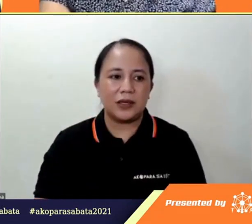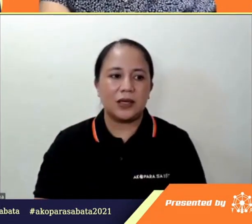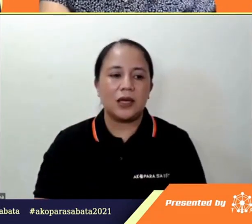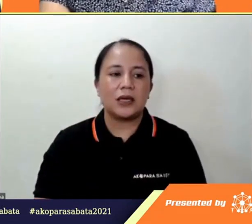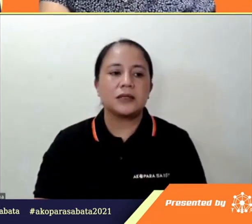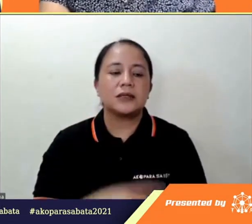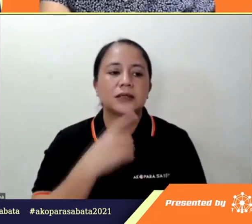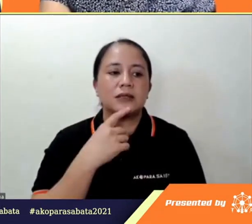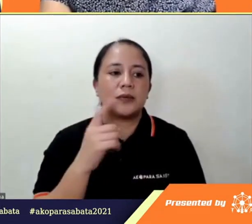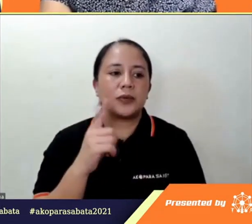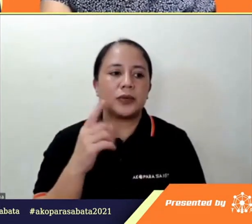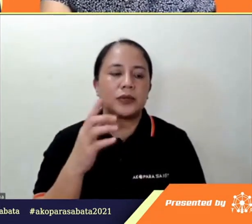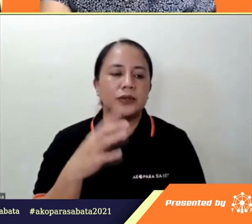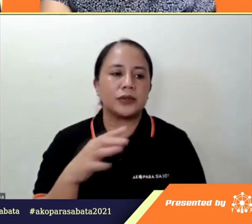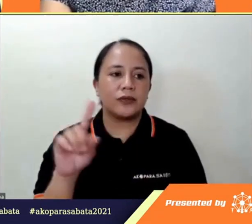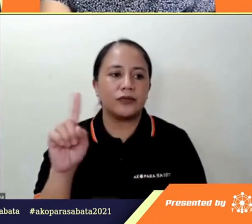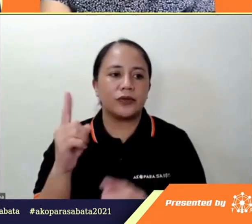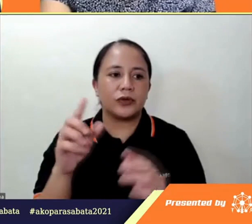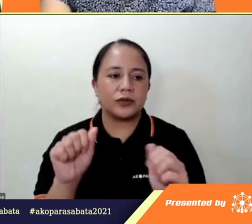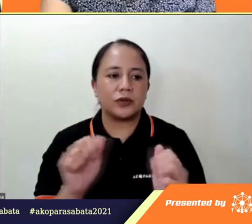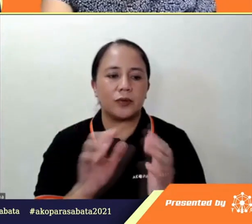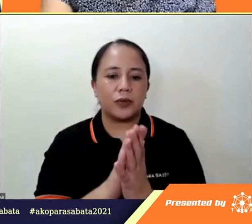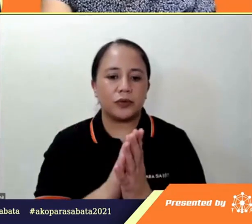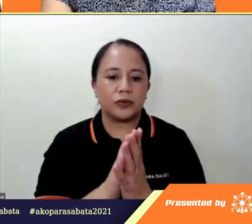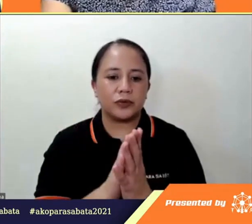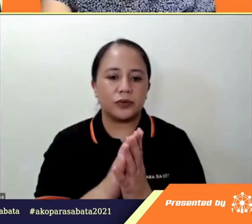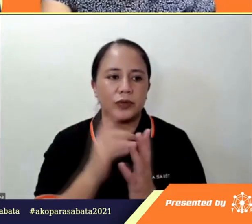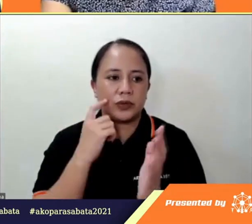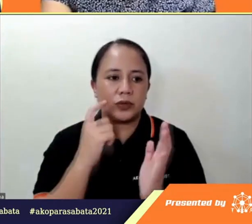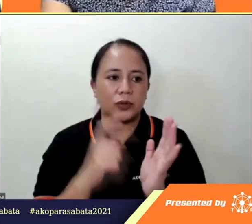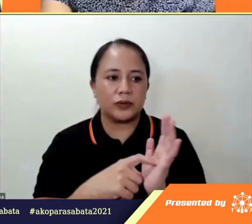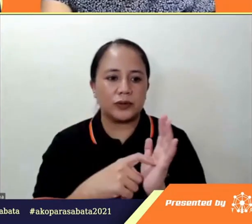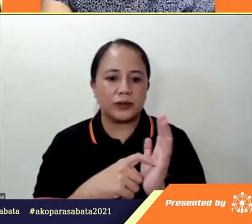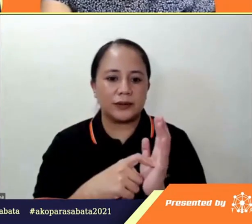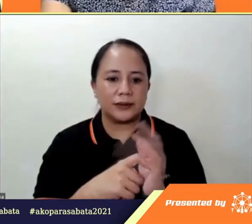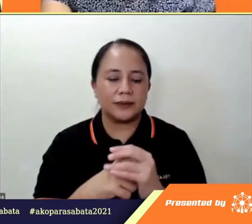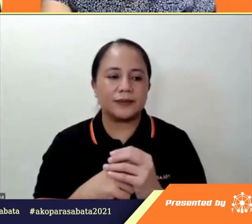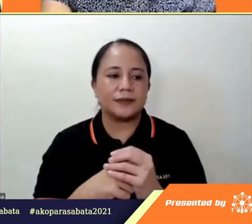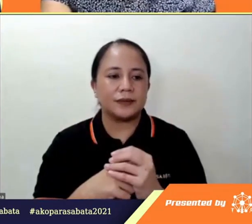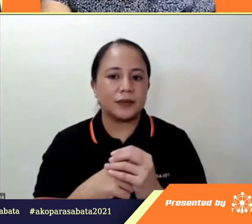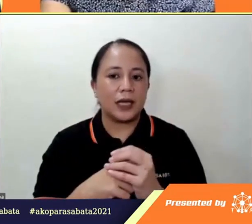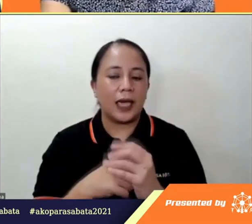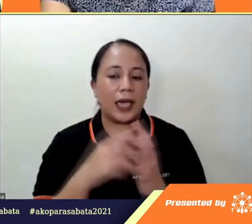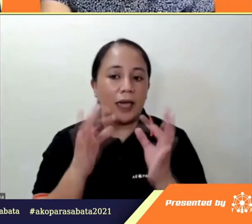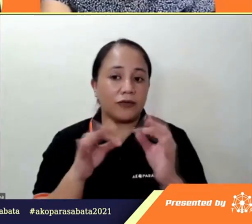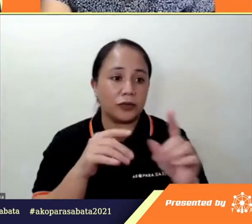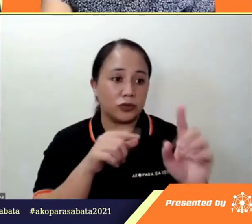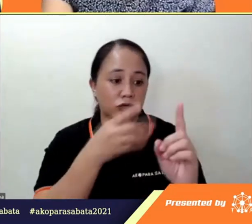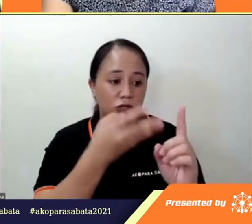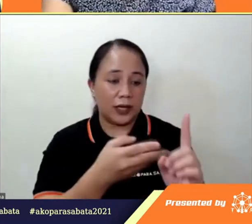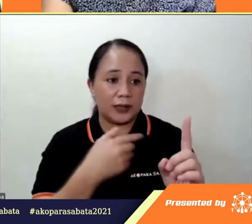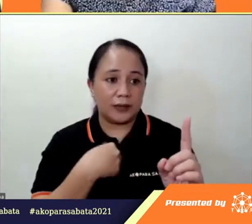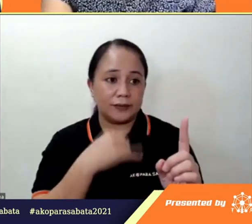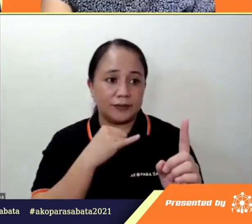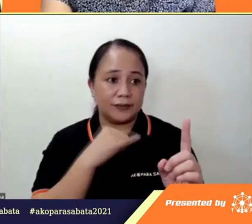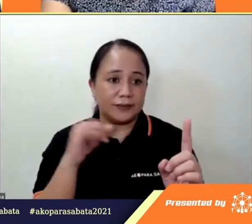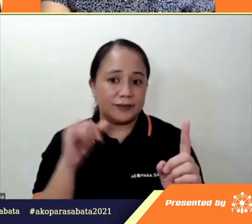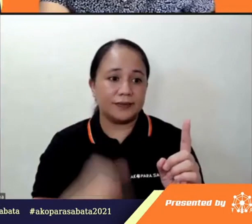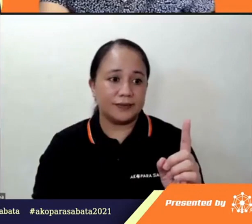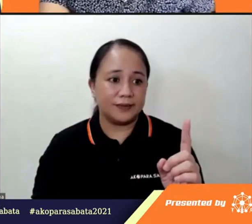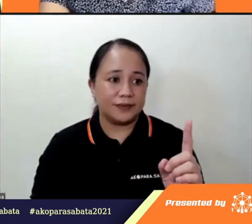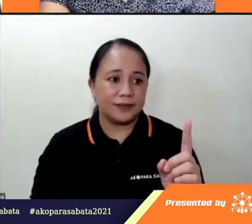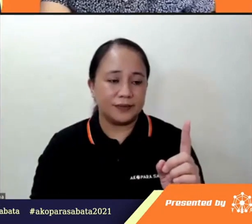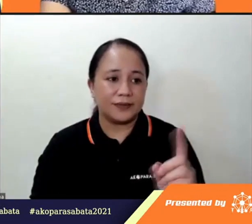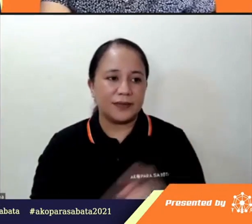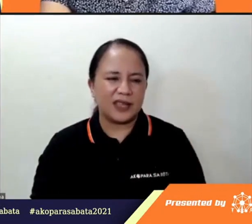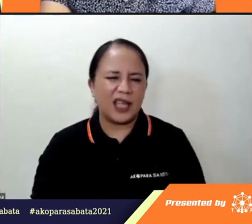Sabi niya, what is the first approach when you notice that your child has suicidal tendencies? Yun. Kausapin. I think